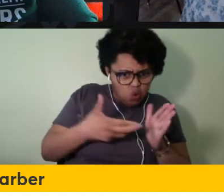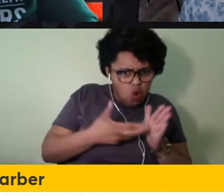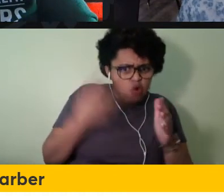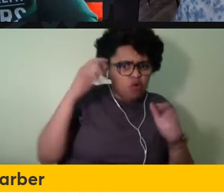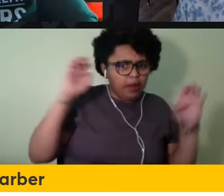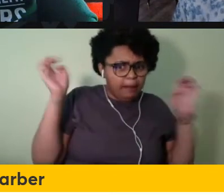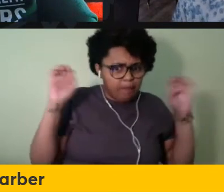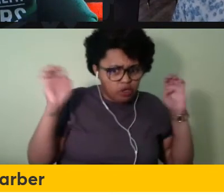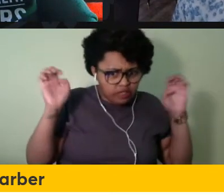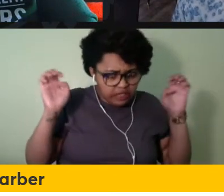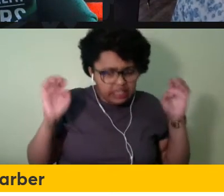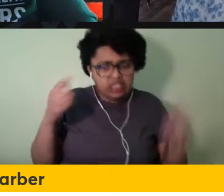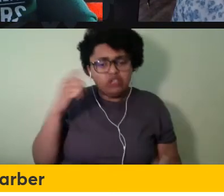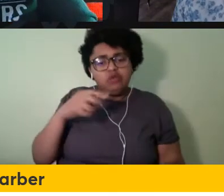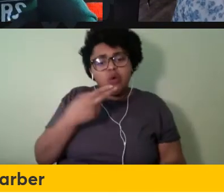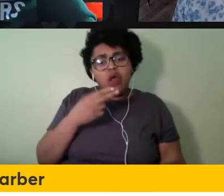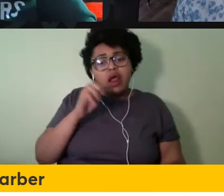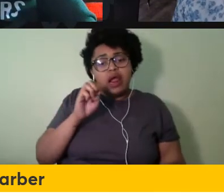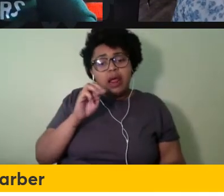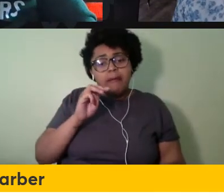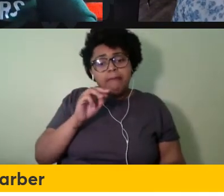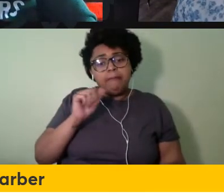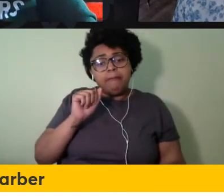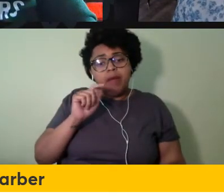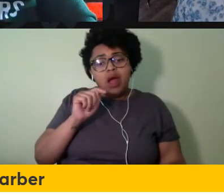bone marrow resident cells?